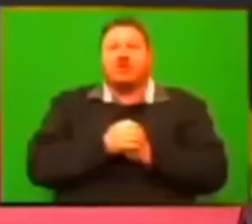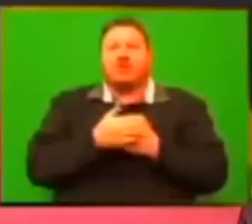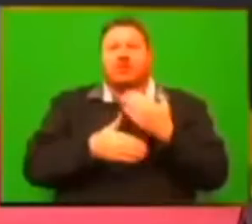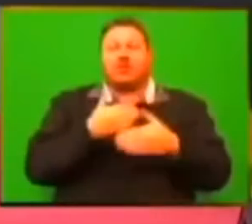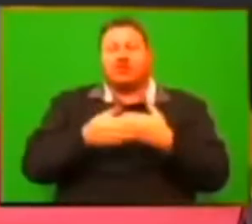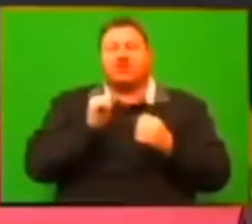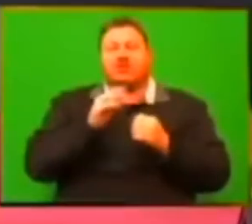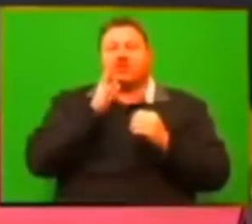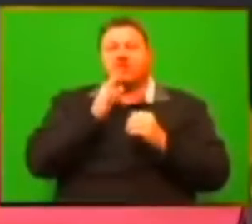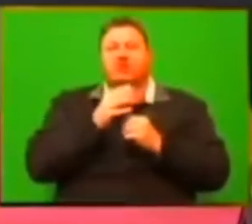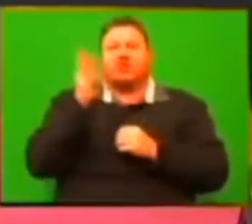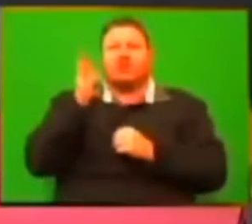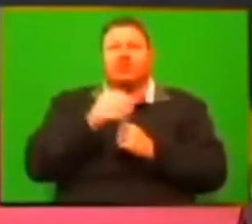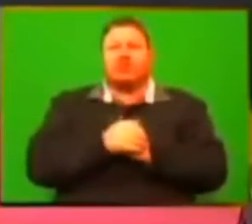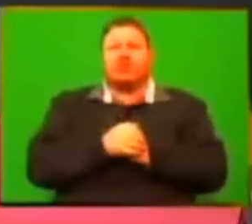speech?